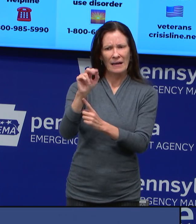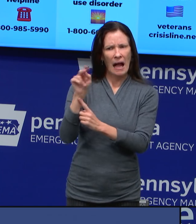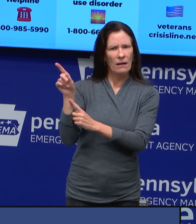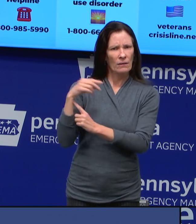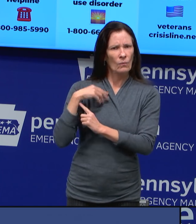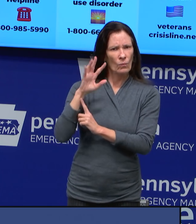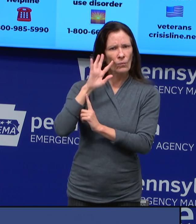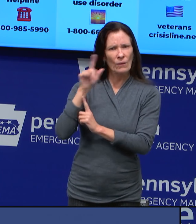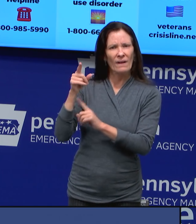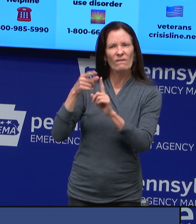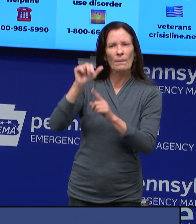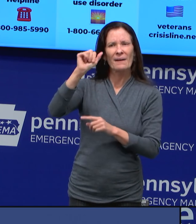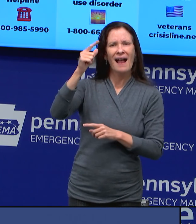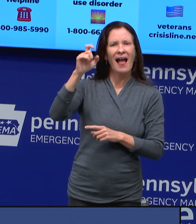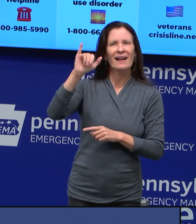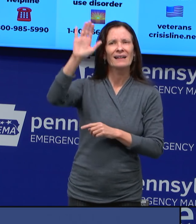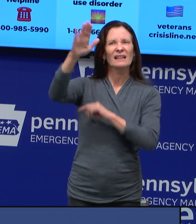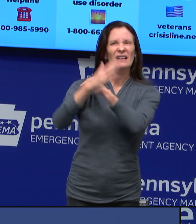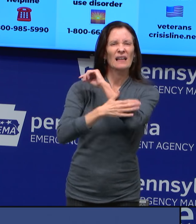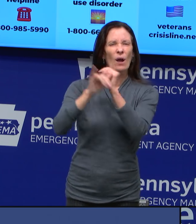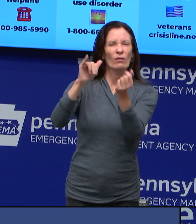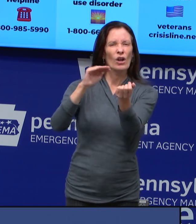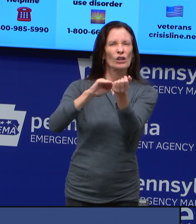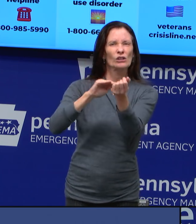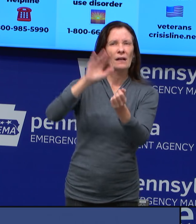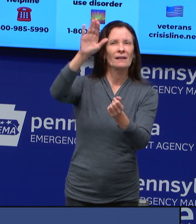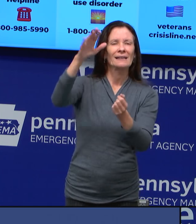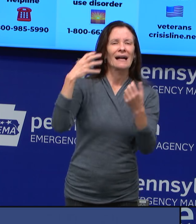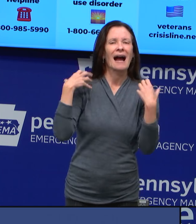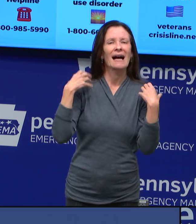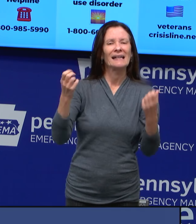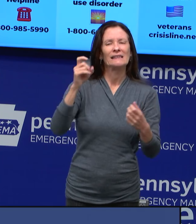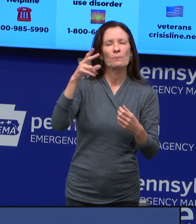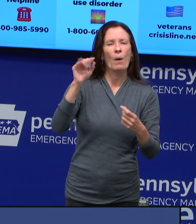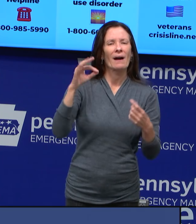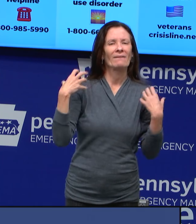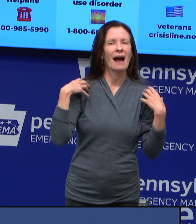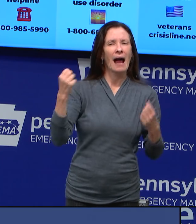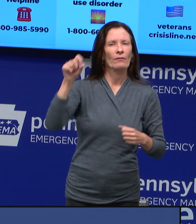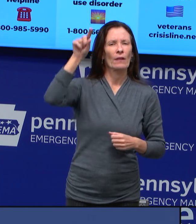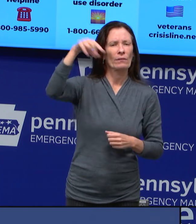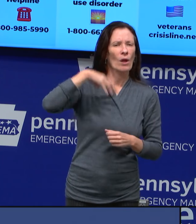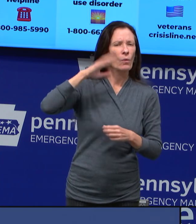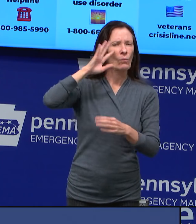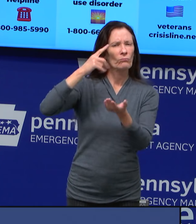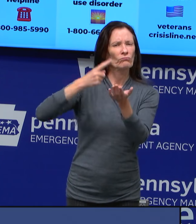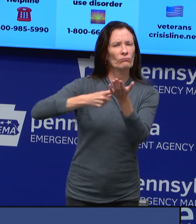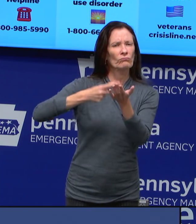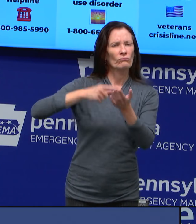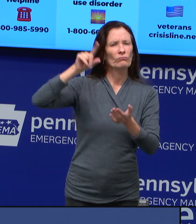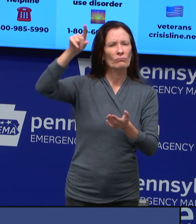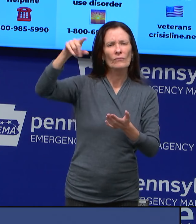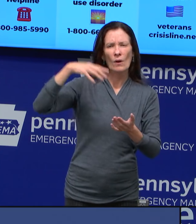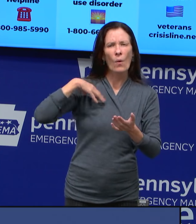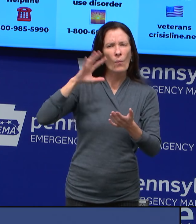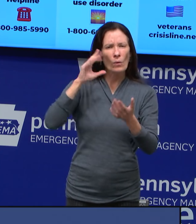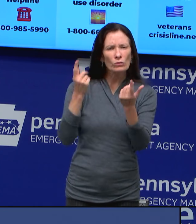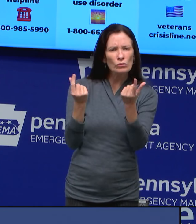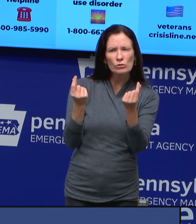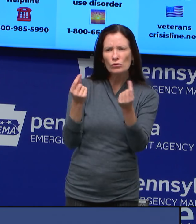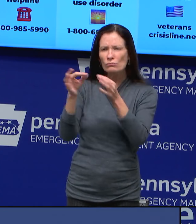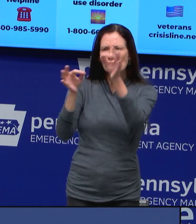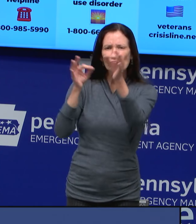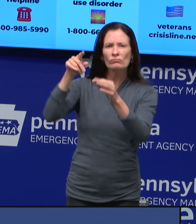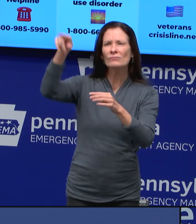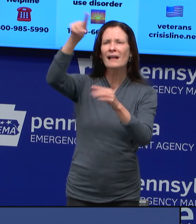long-term care living facilities. I outlined previously that we have many different measures to be able to address that, but